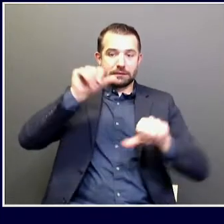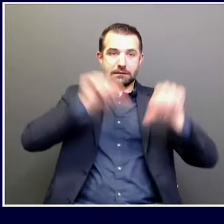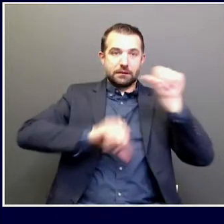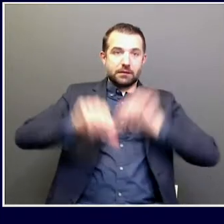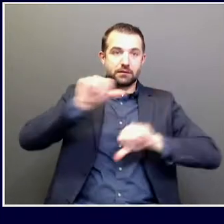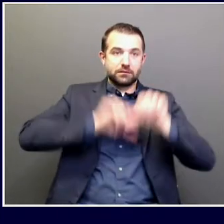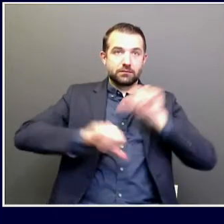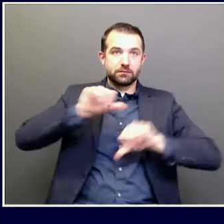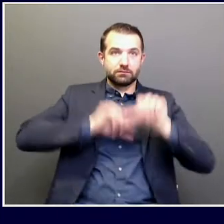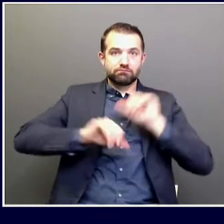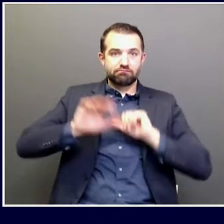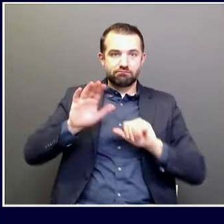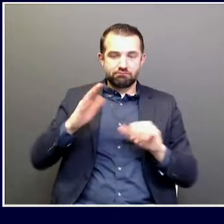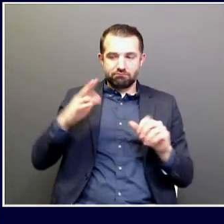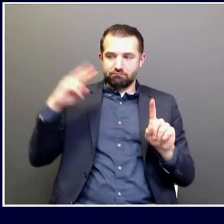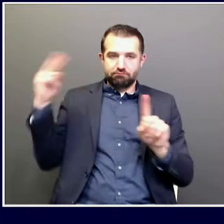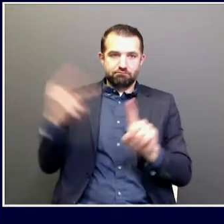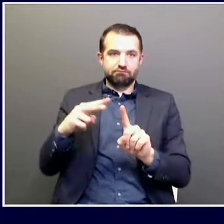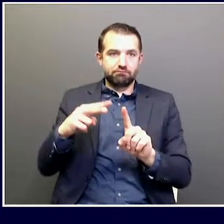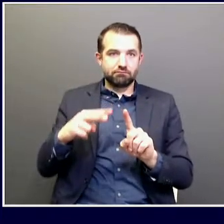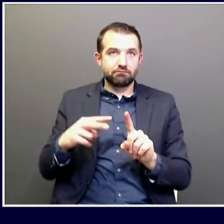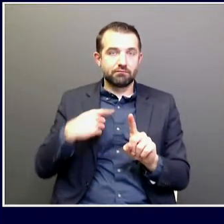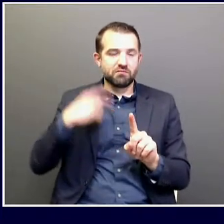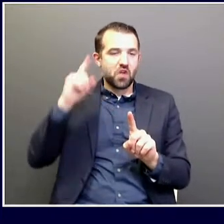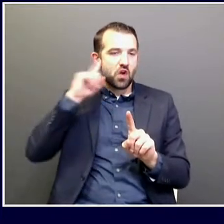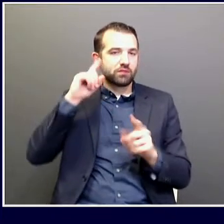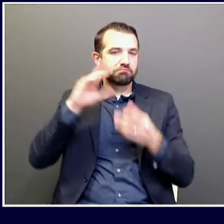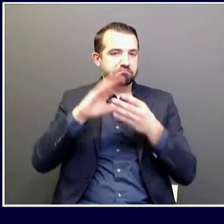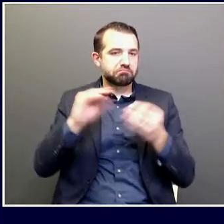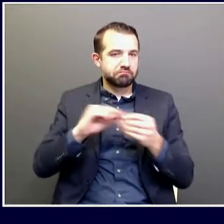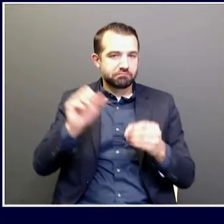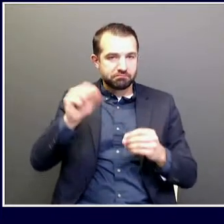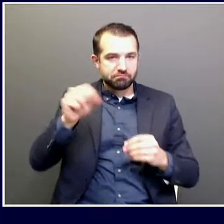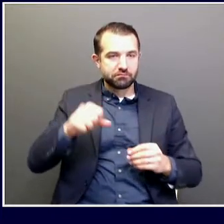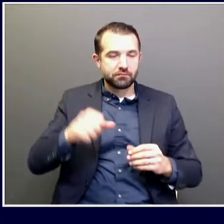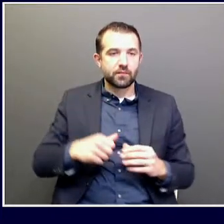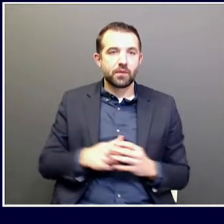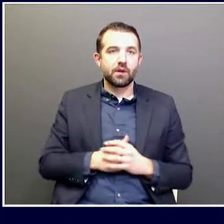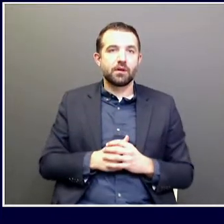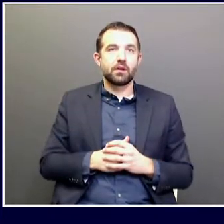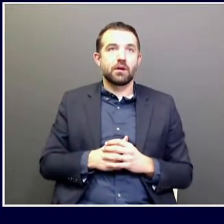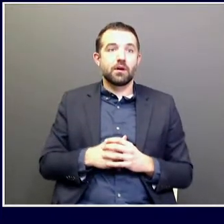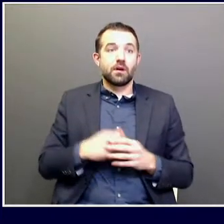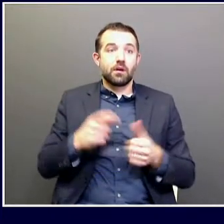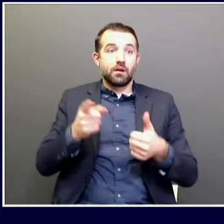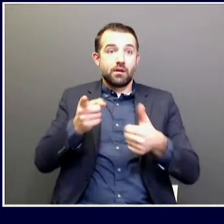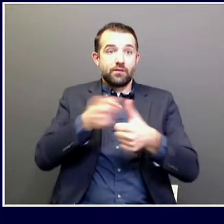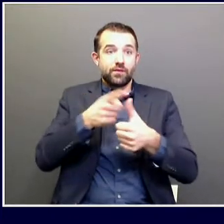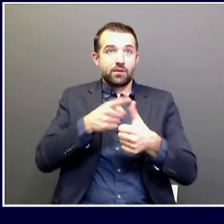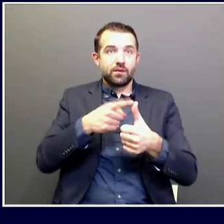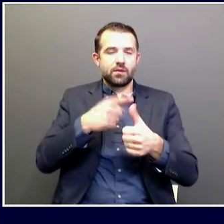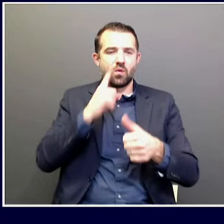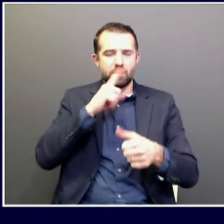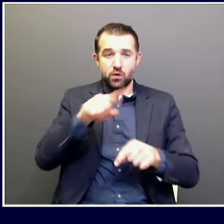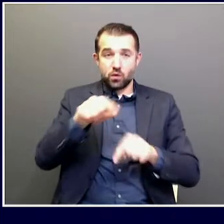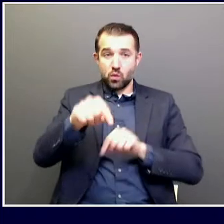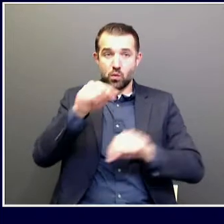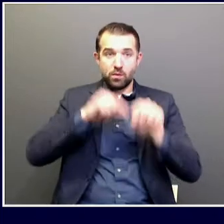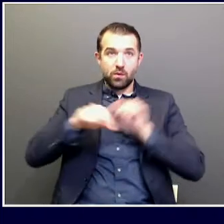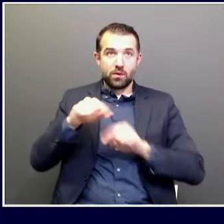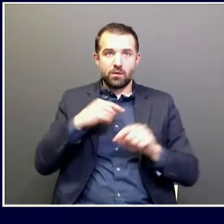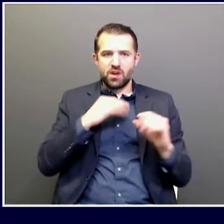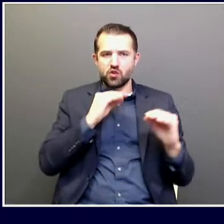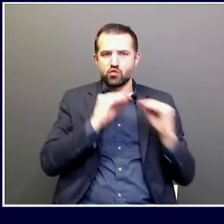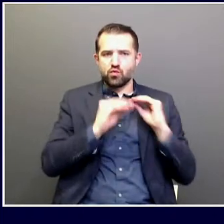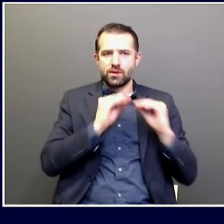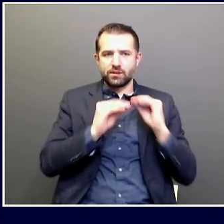the commissioner. But Brian, I want to either correct or revise or amplify what I said earlier. Cases for the